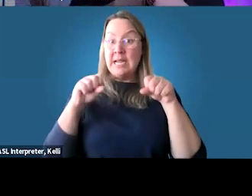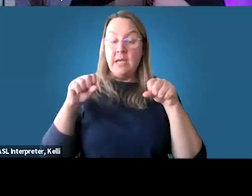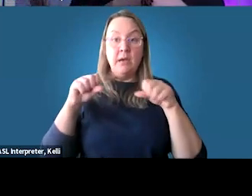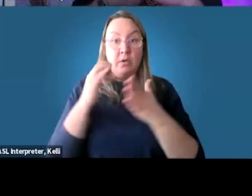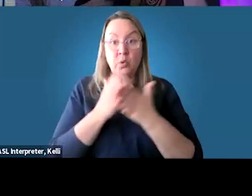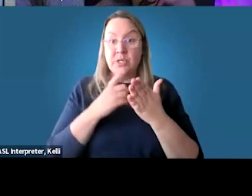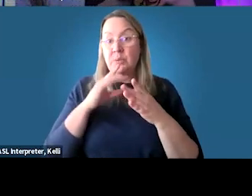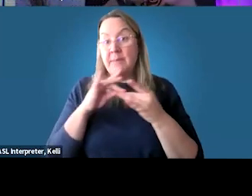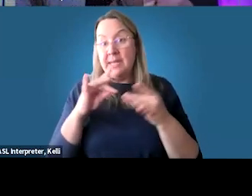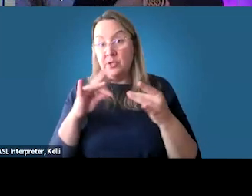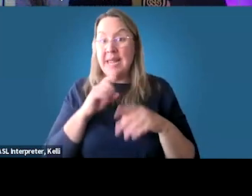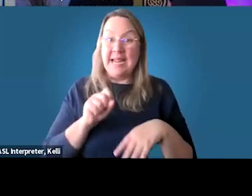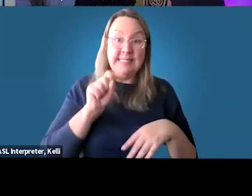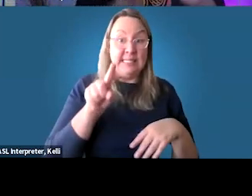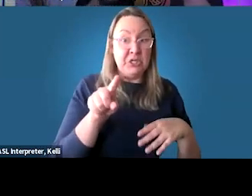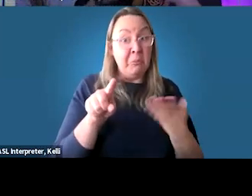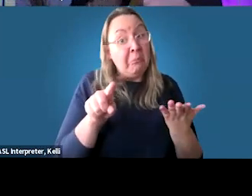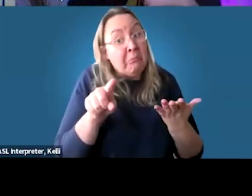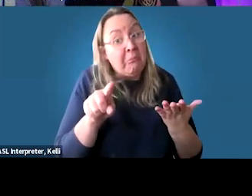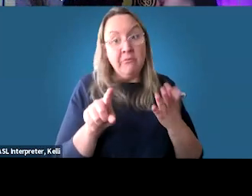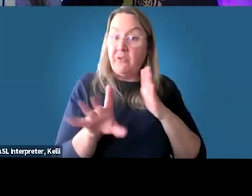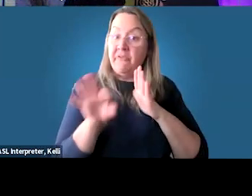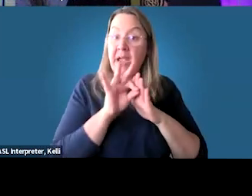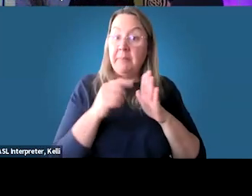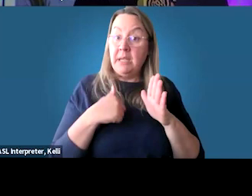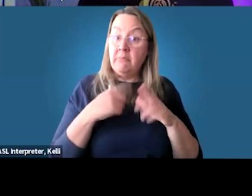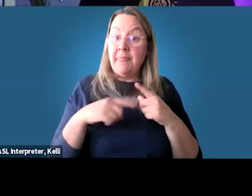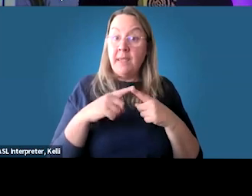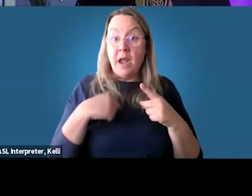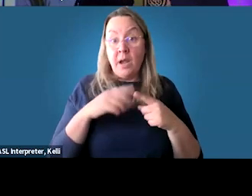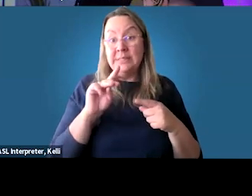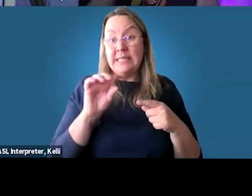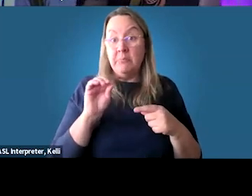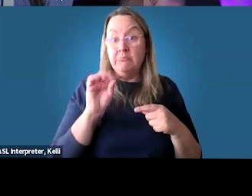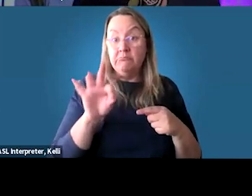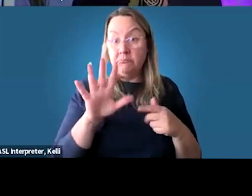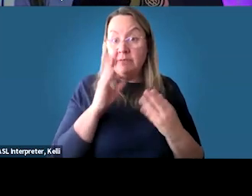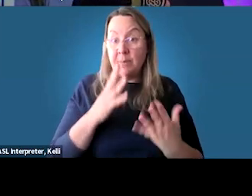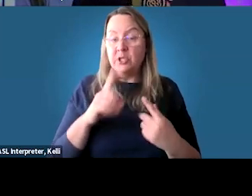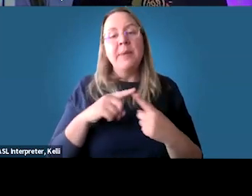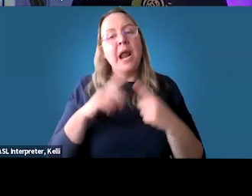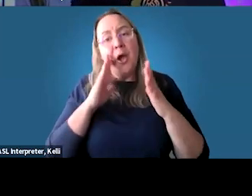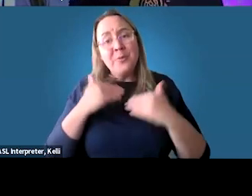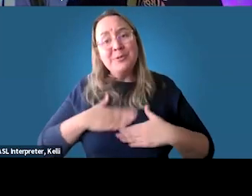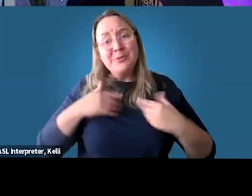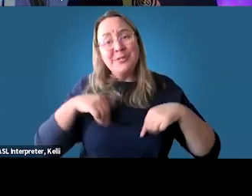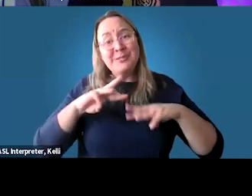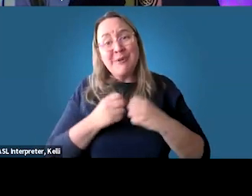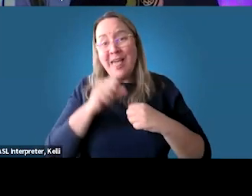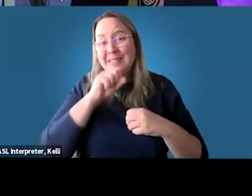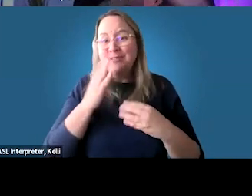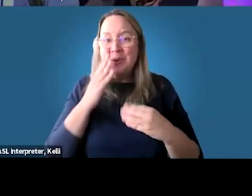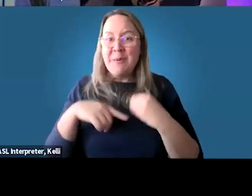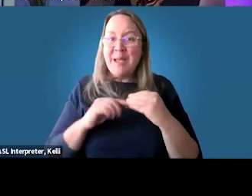you can message me and I can send it to you. So find me on LinkedIn and I can DM it to you. But I hope you enjoyed this workshop, and I'd love to know